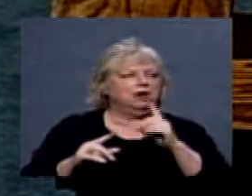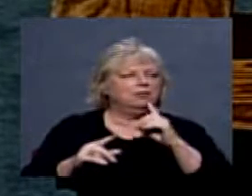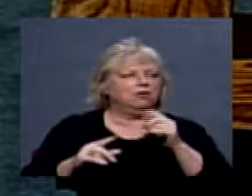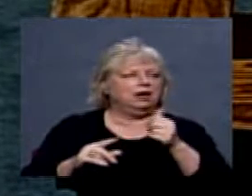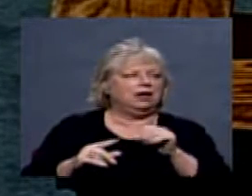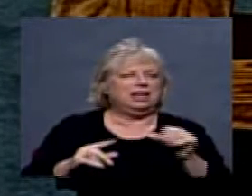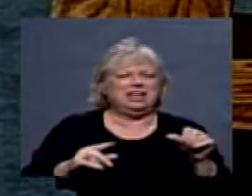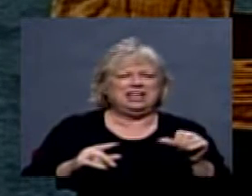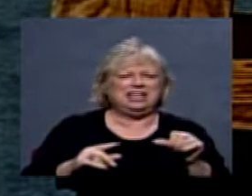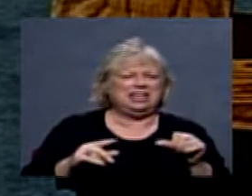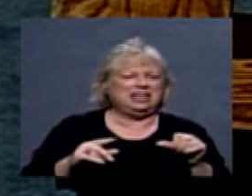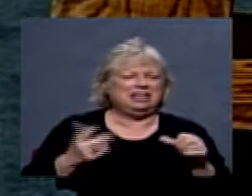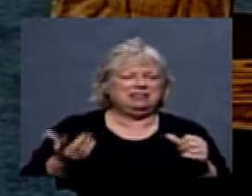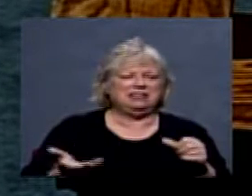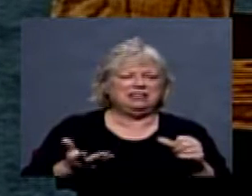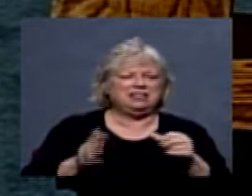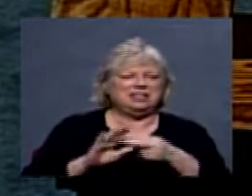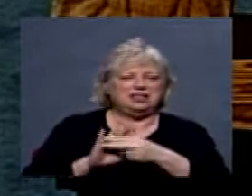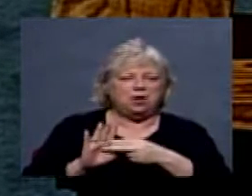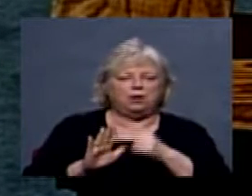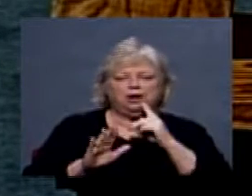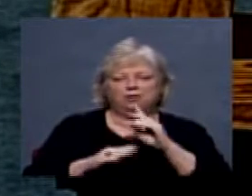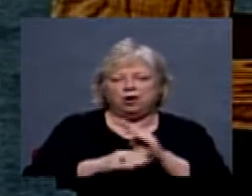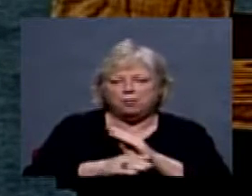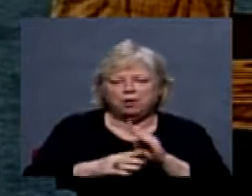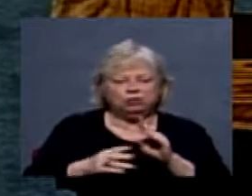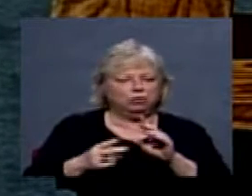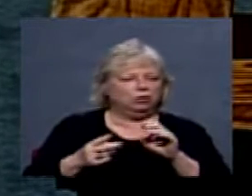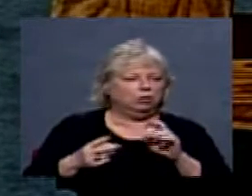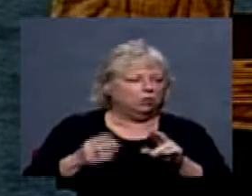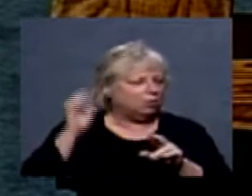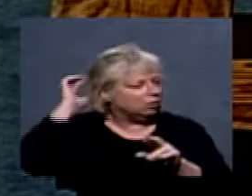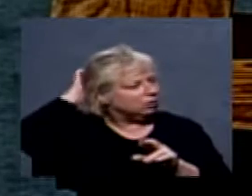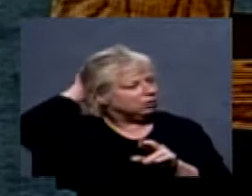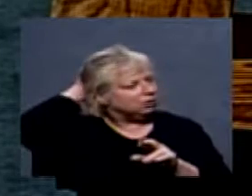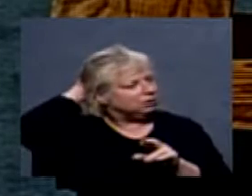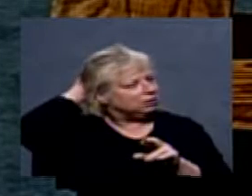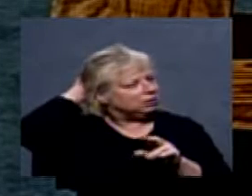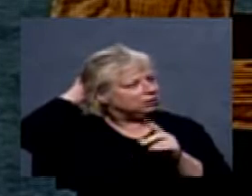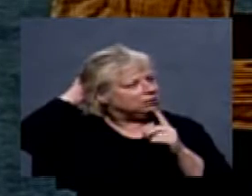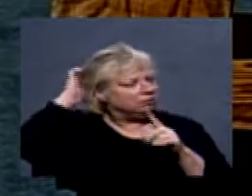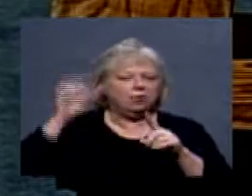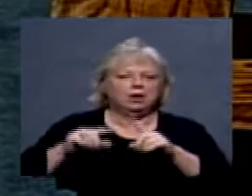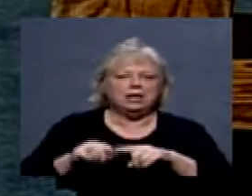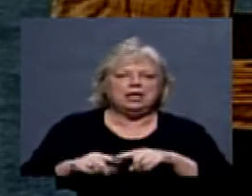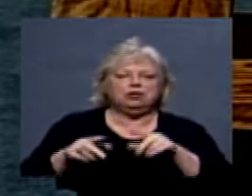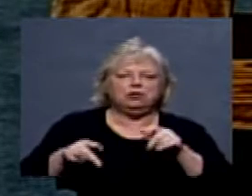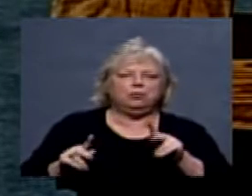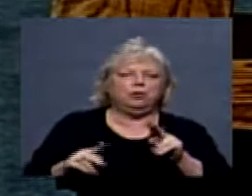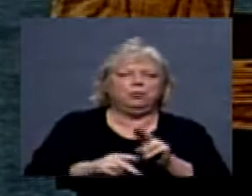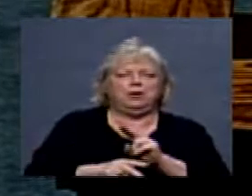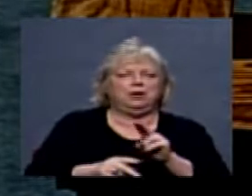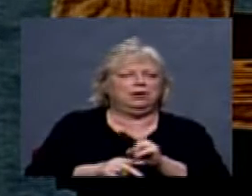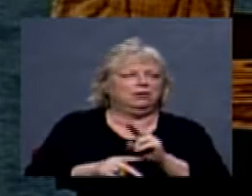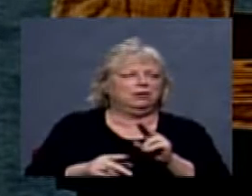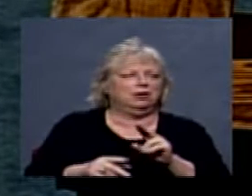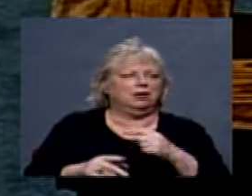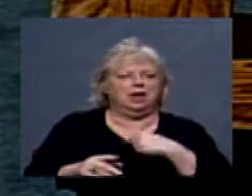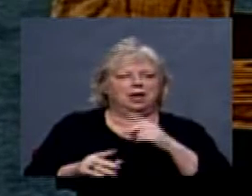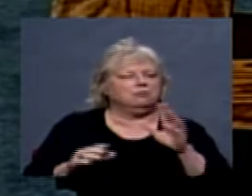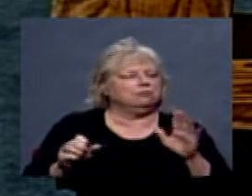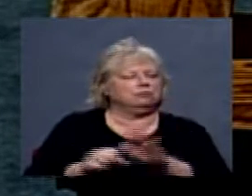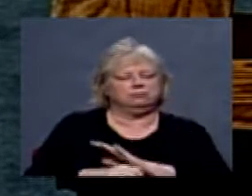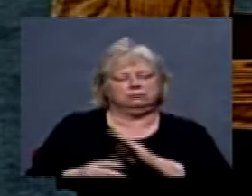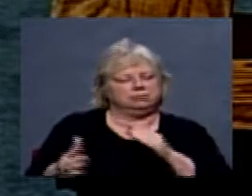any, zoning for commercial or for conditional permit use, I am